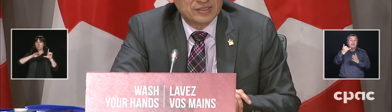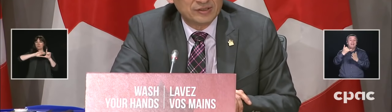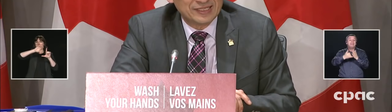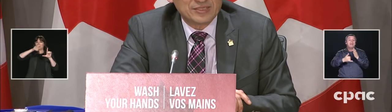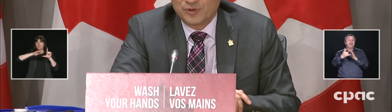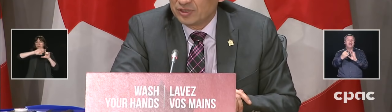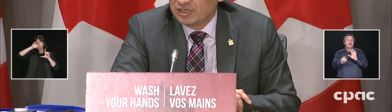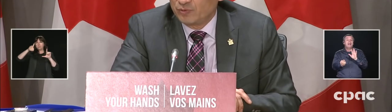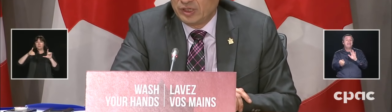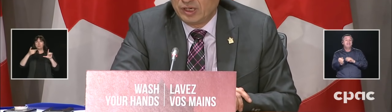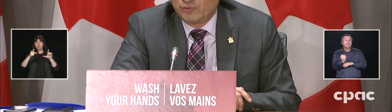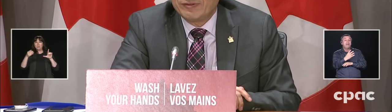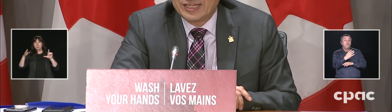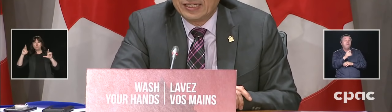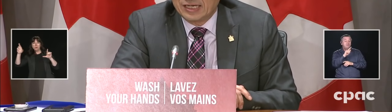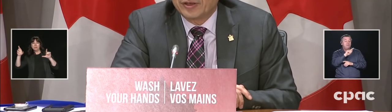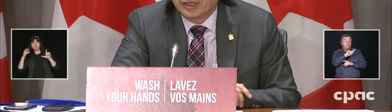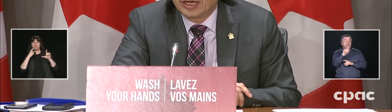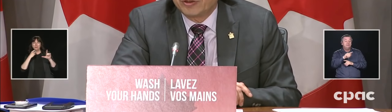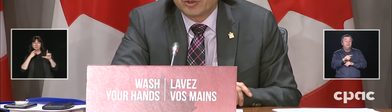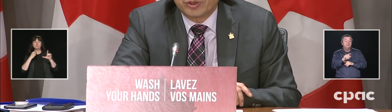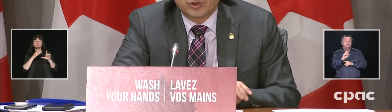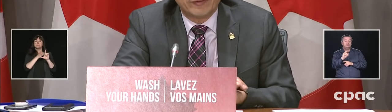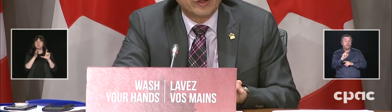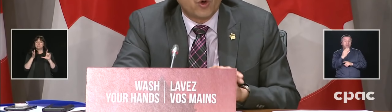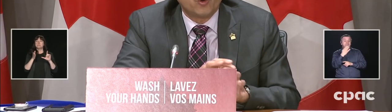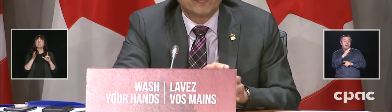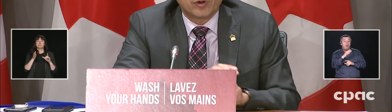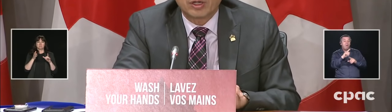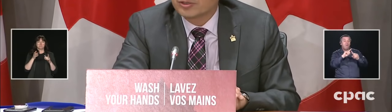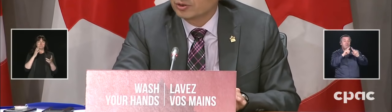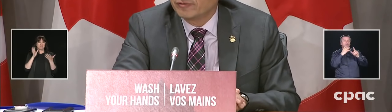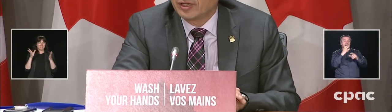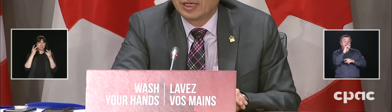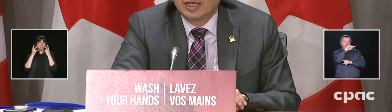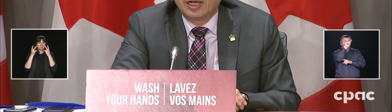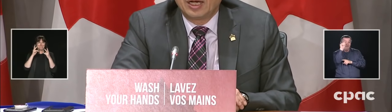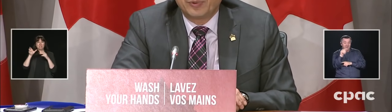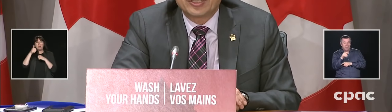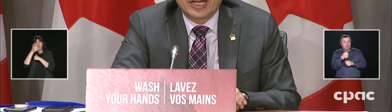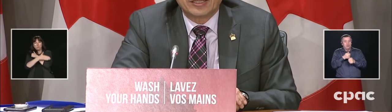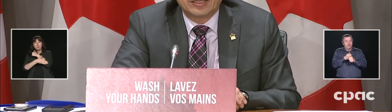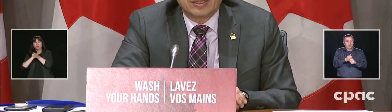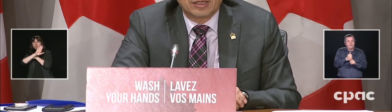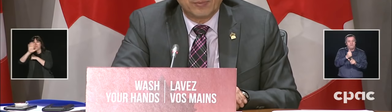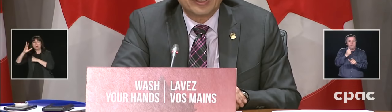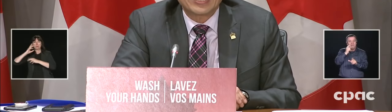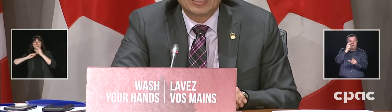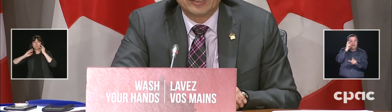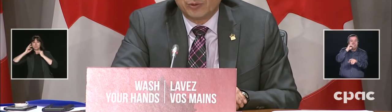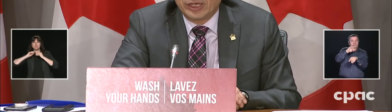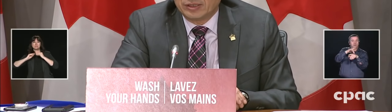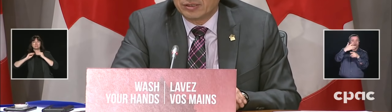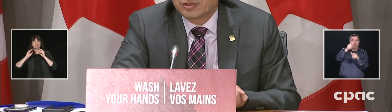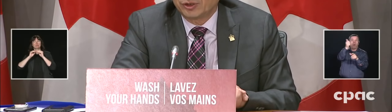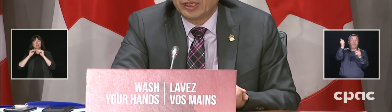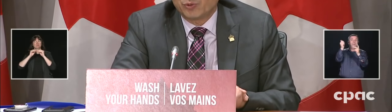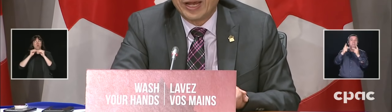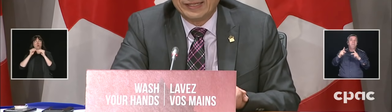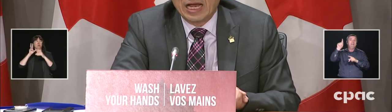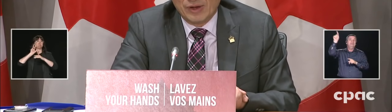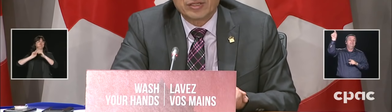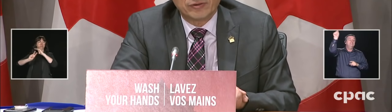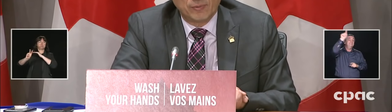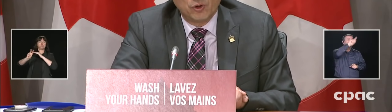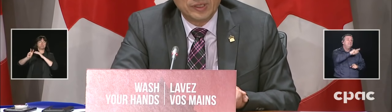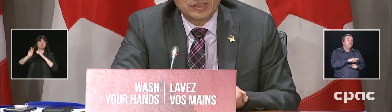also based on the experience that we've seen in other countries with sort of an overall sort of projected mortality rate. Certainly,